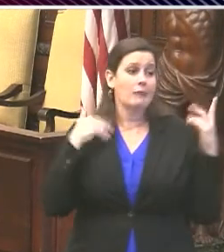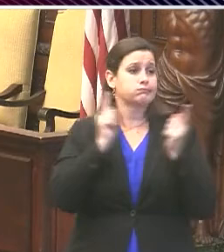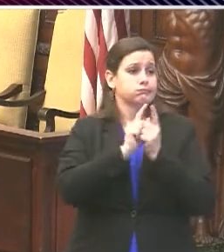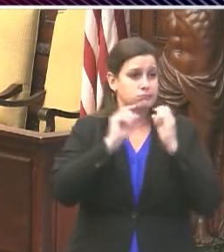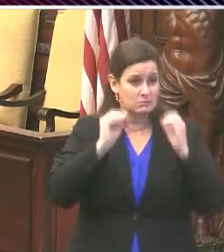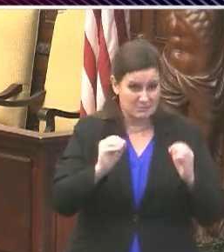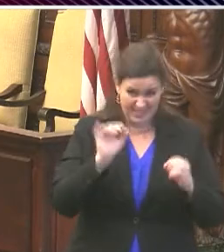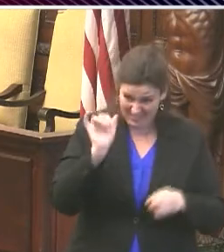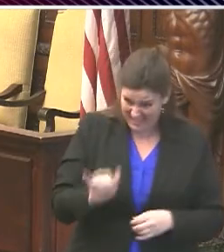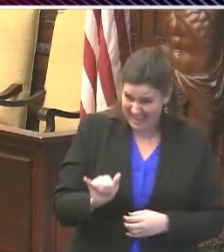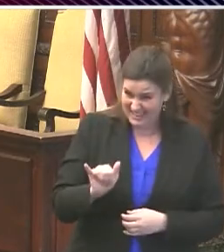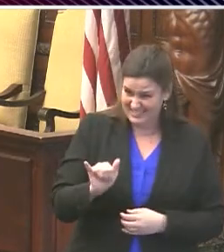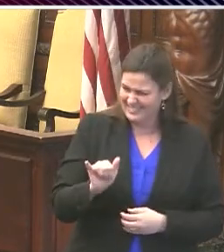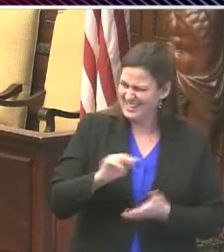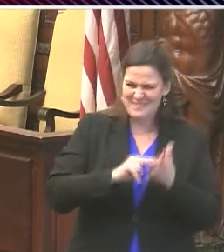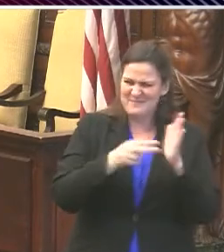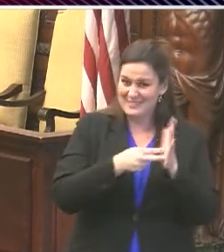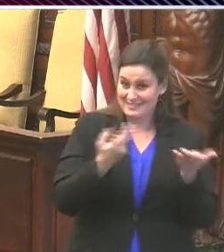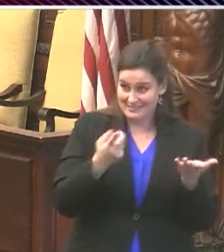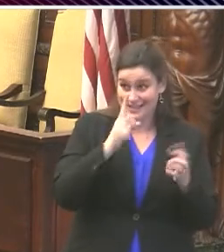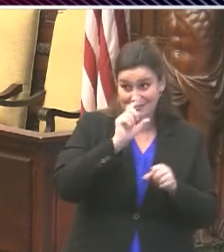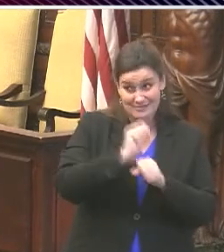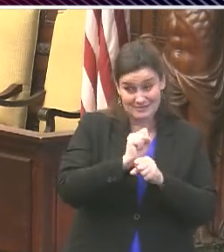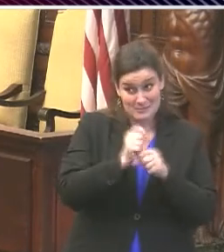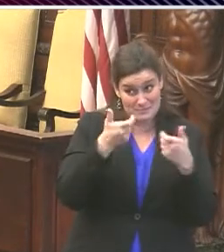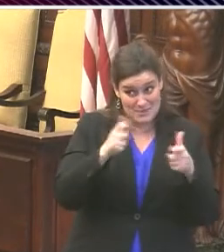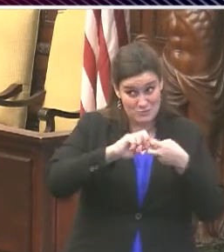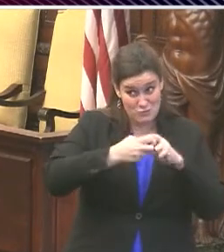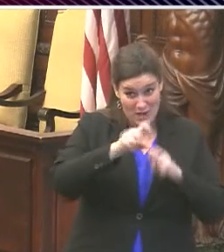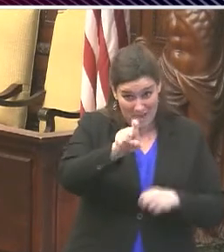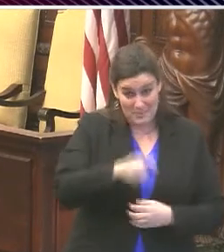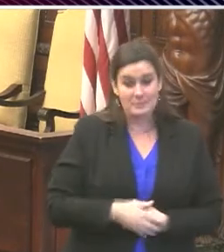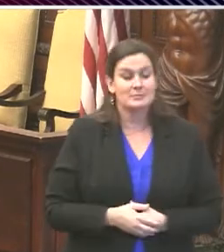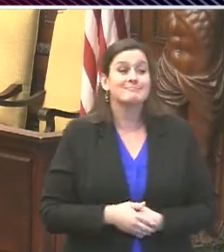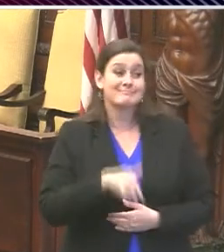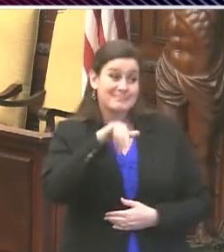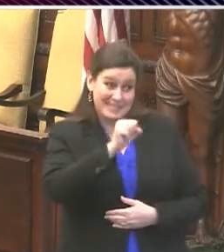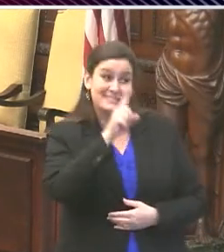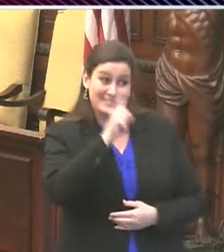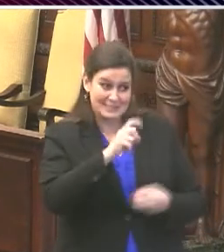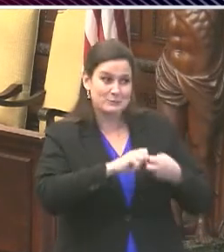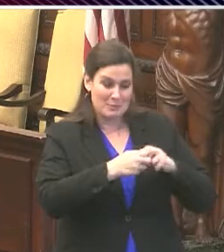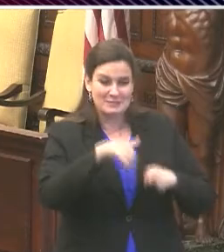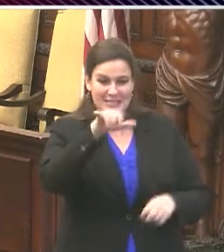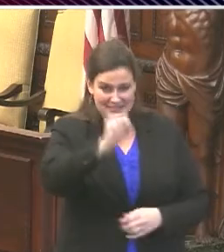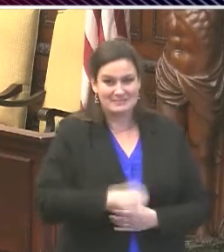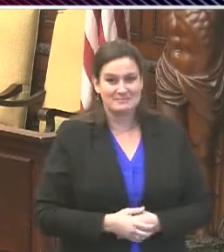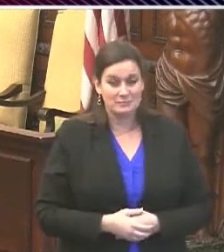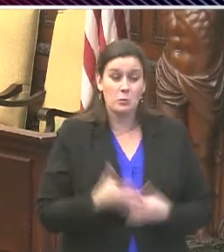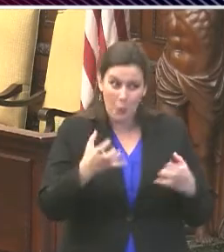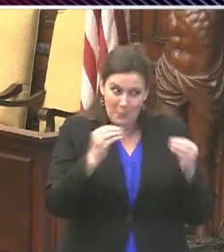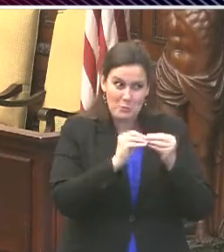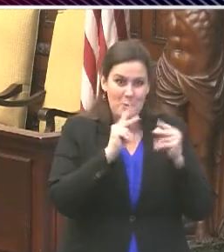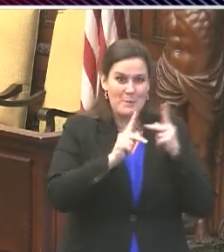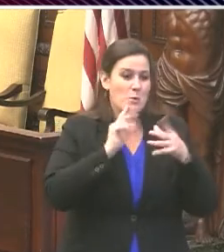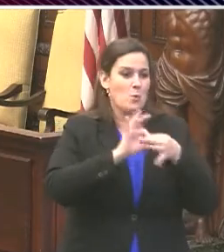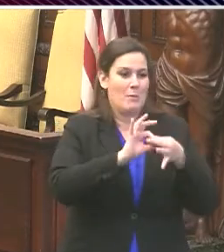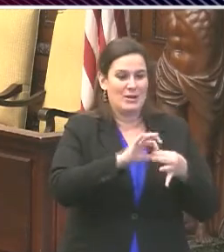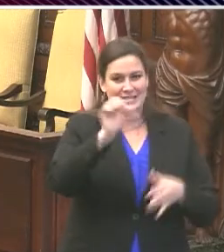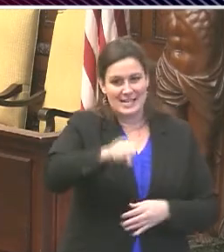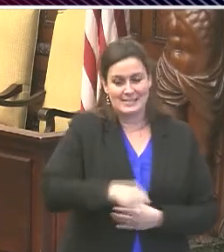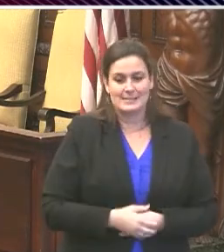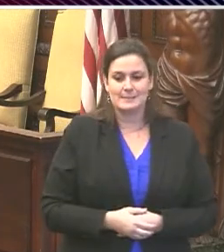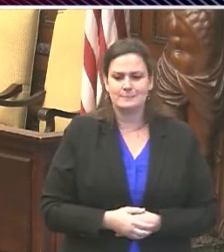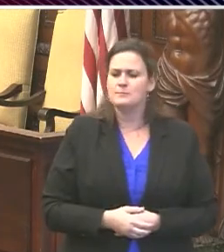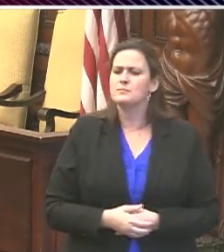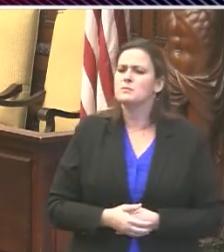anybody." I mean, that's got to be a real problem. That is a problem. Yep, we want more people to cooperate with us. Yep. What's the message